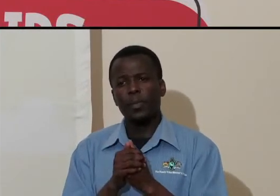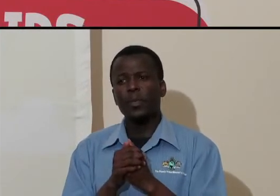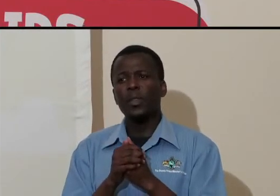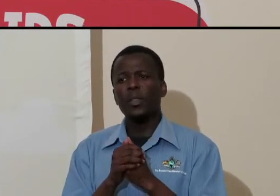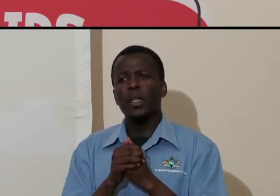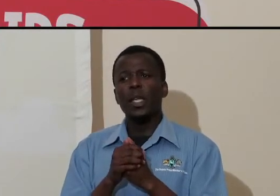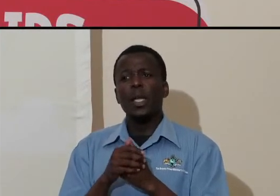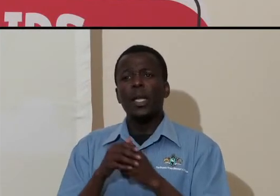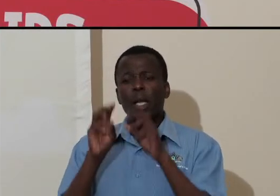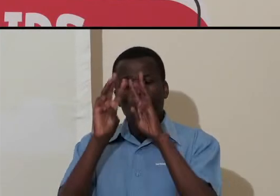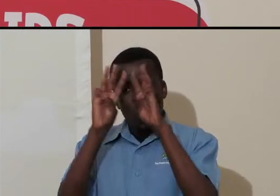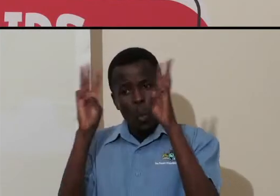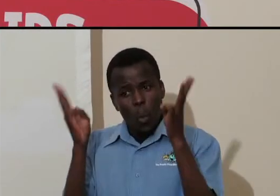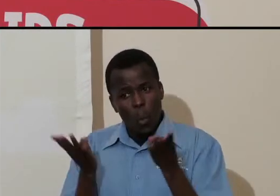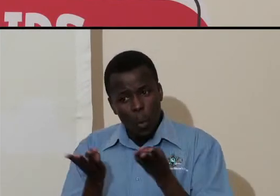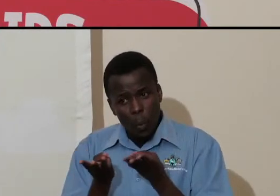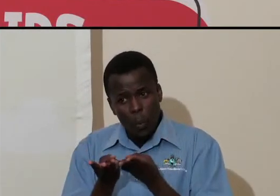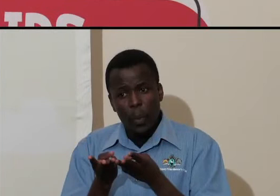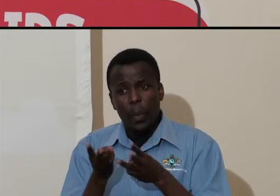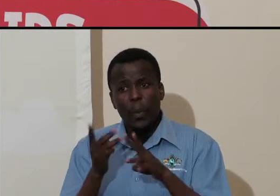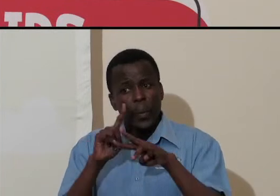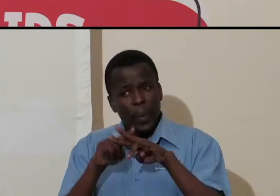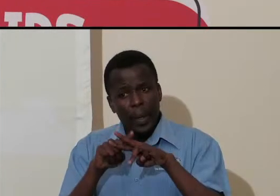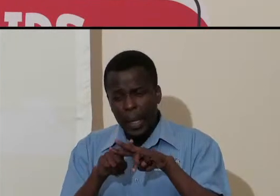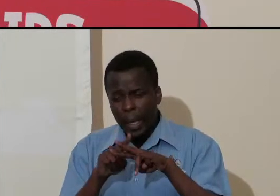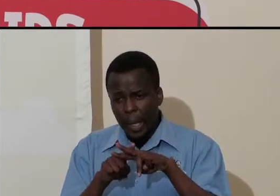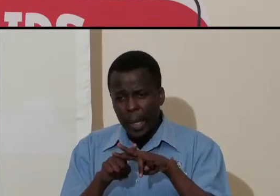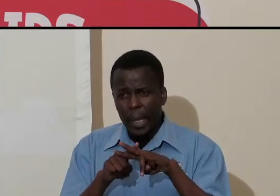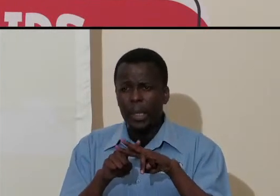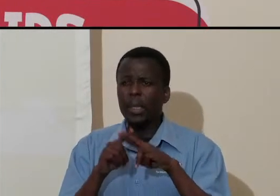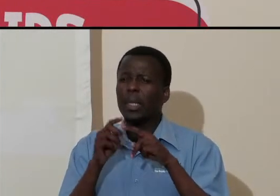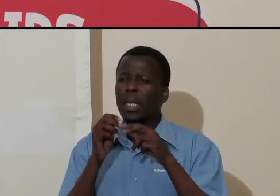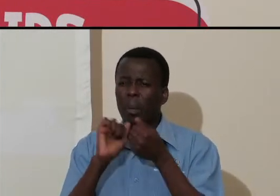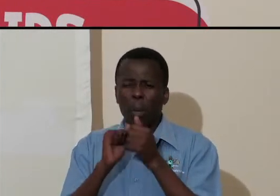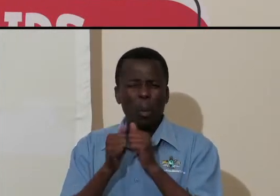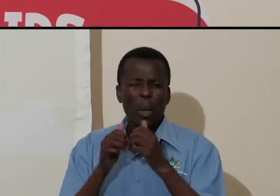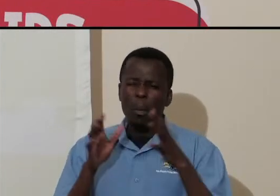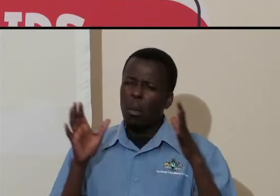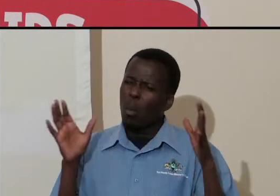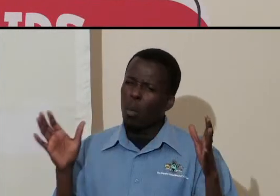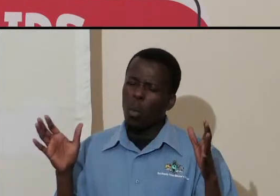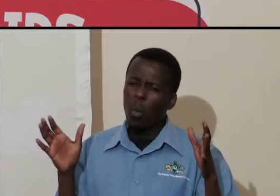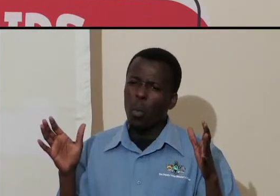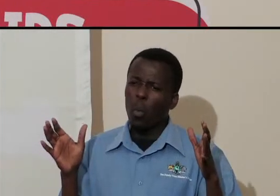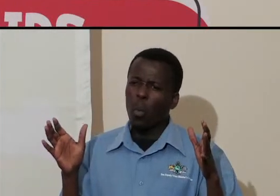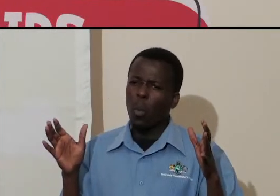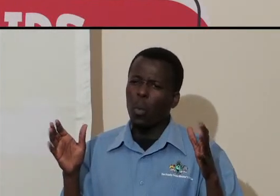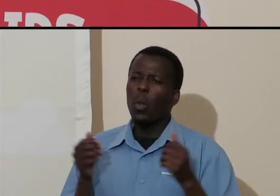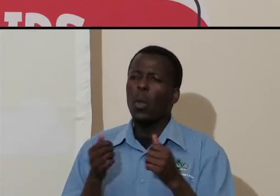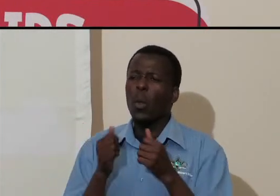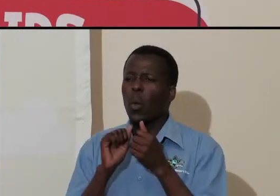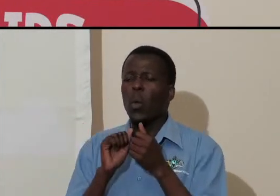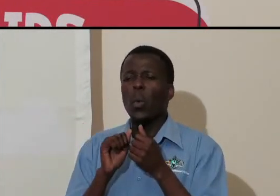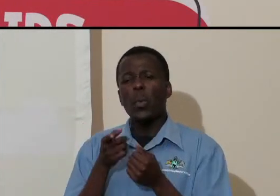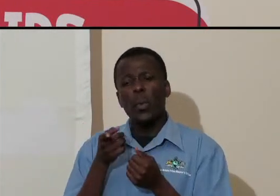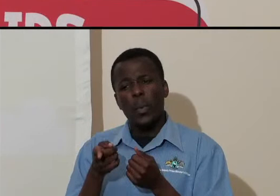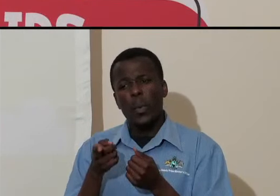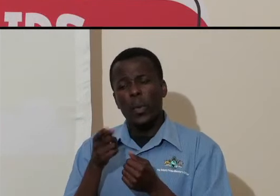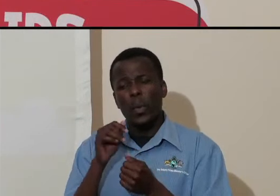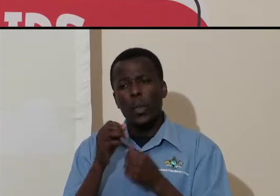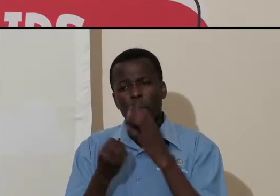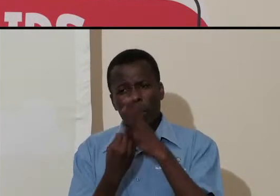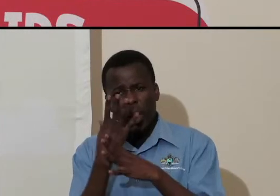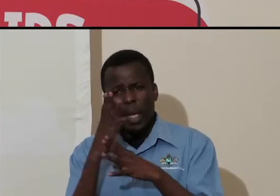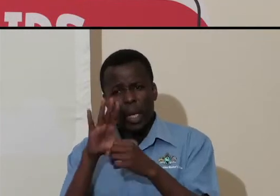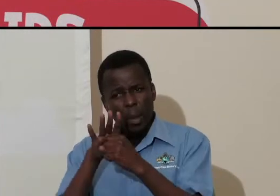as the COVID pandemic upends both the global economy and our day-to-day life. The COVID-19 pandemic